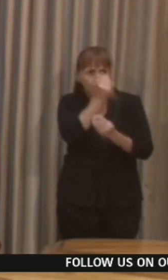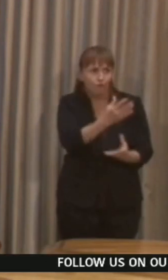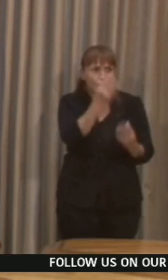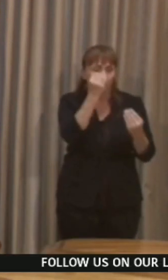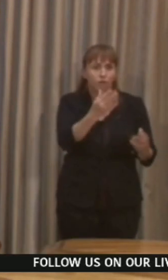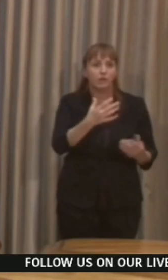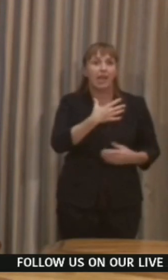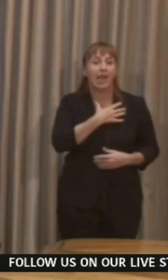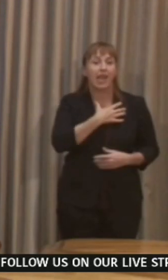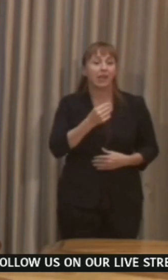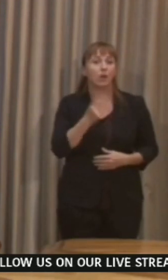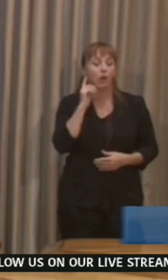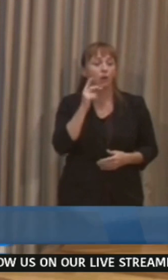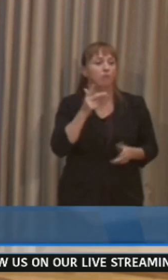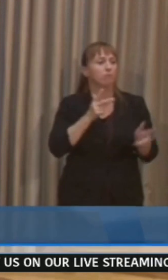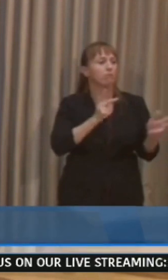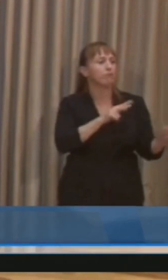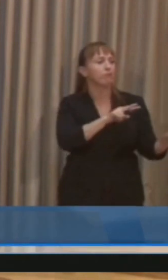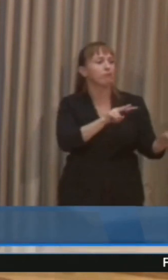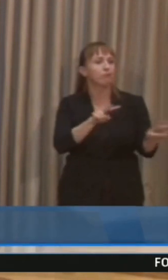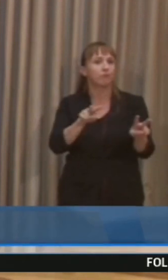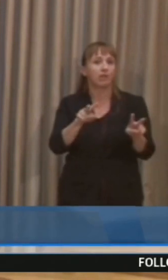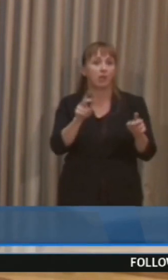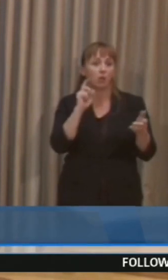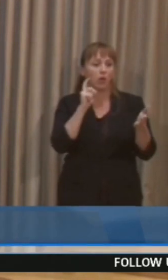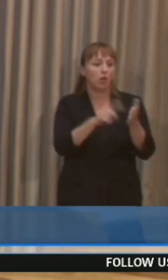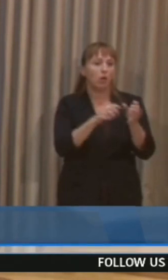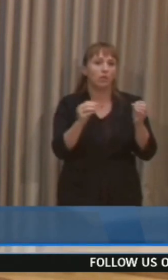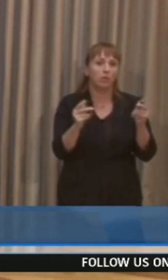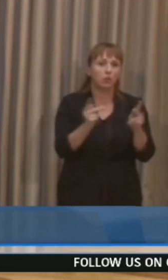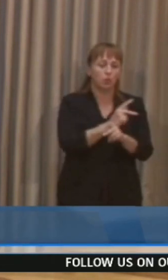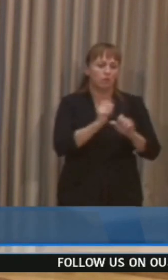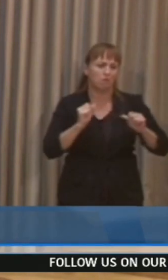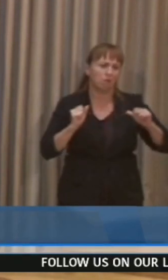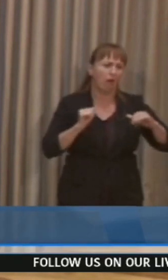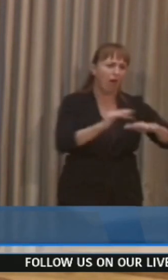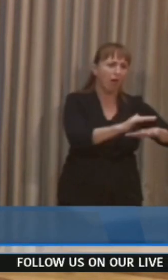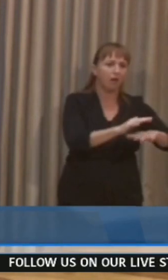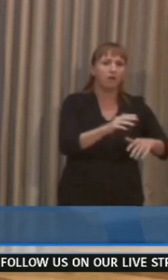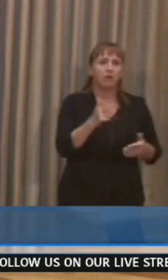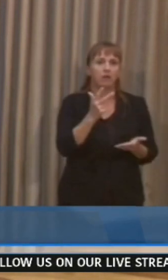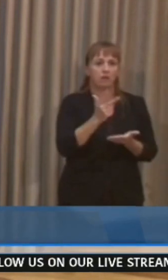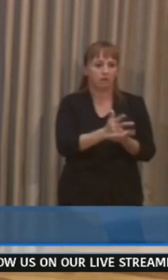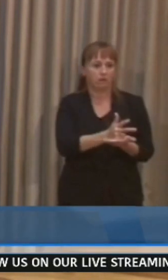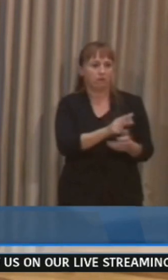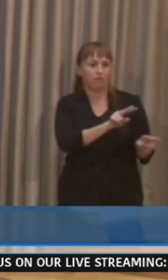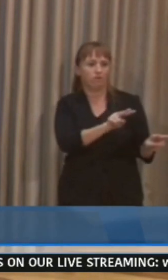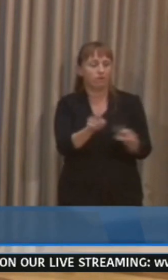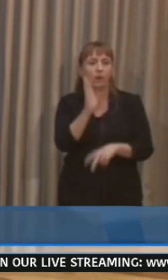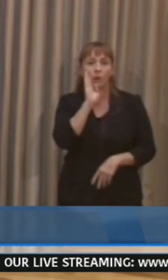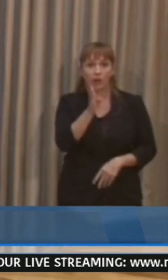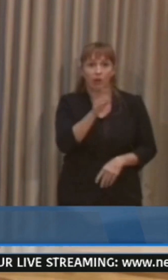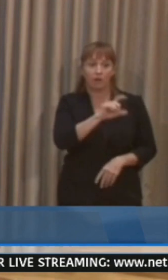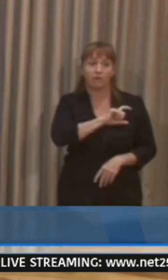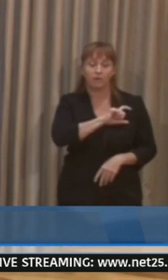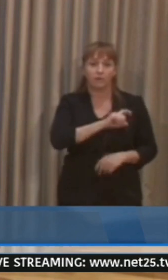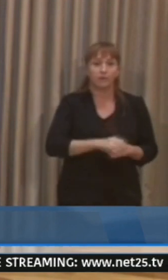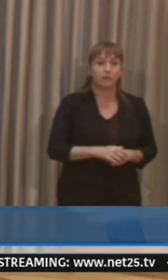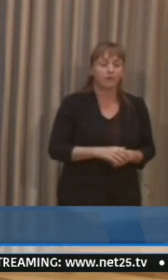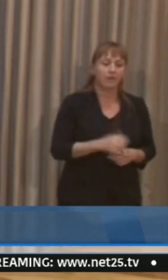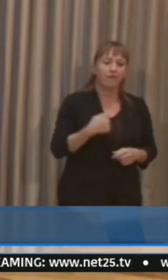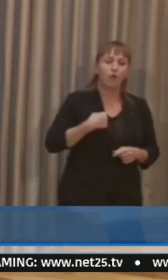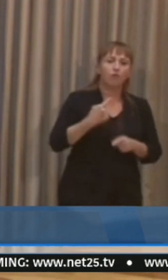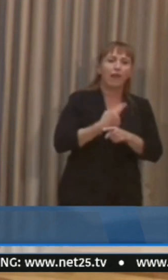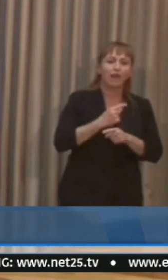patrols, especially where we see large gatherings. There will be, in addition to regular patrol and our